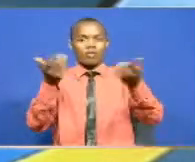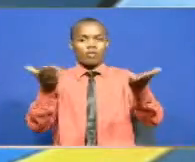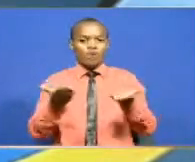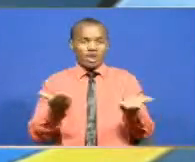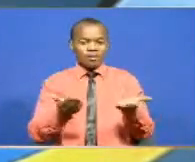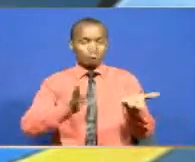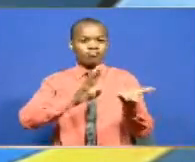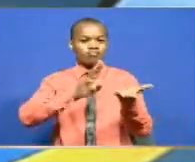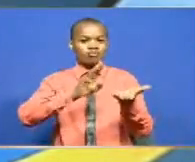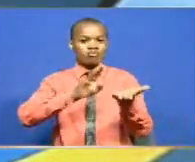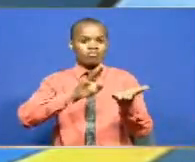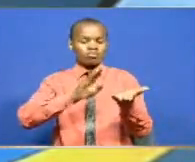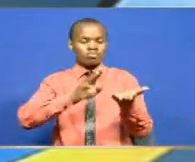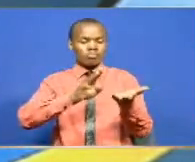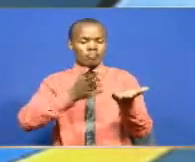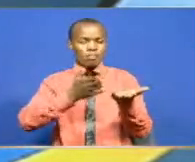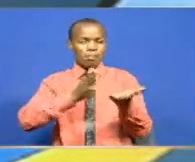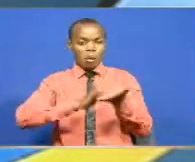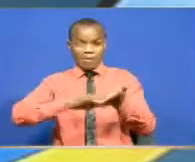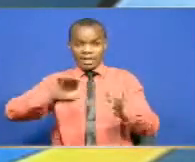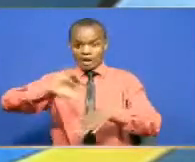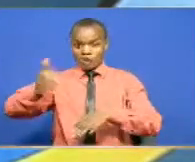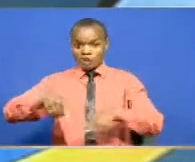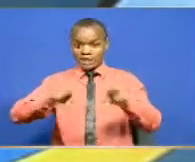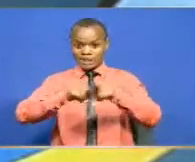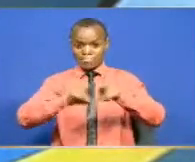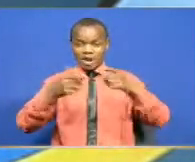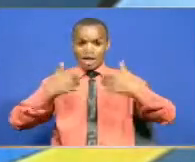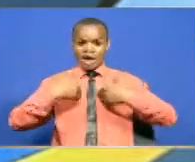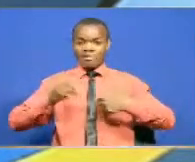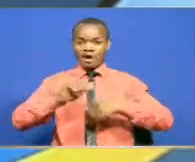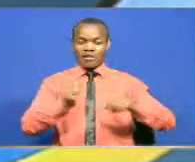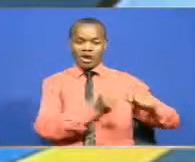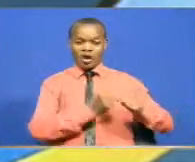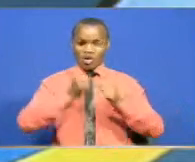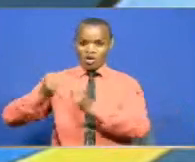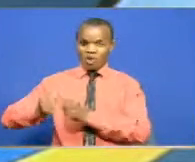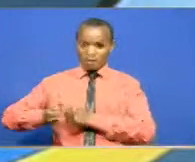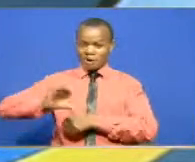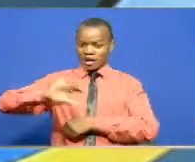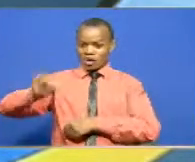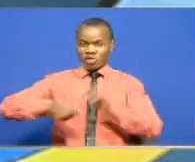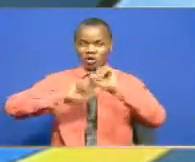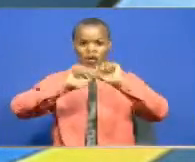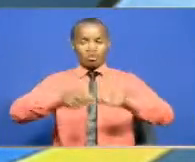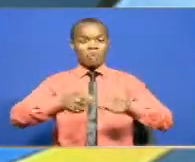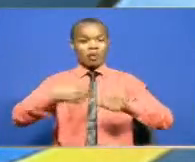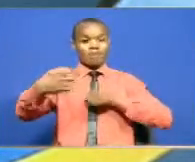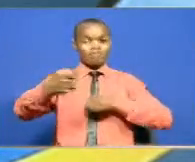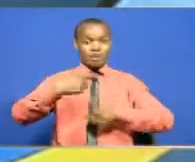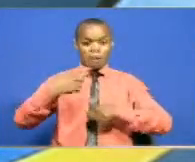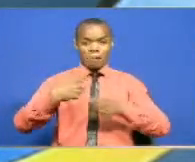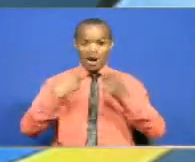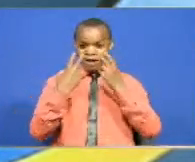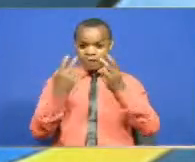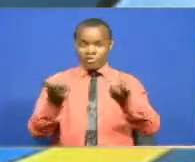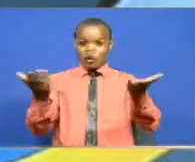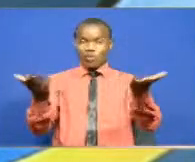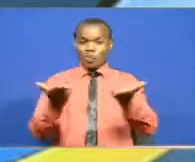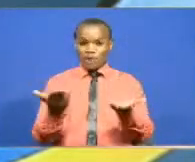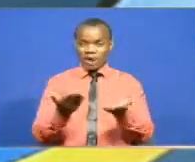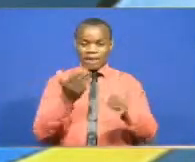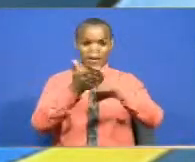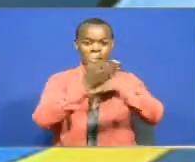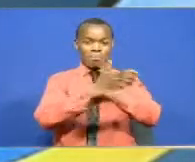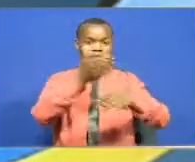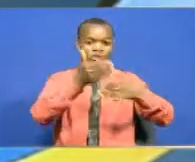County. Eriko Petro, you're watching from Homabay County. Of course, I'll be sampling some of your comments and suggestions before